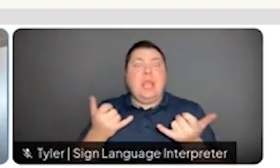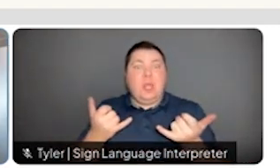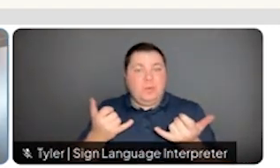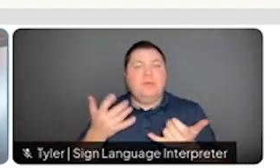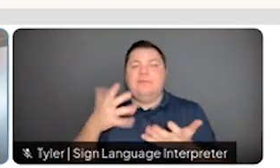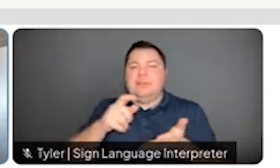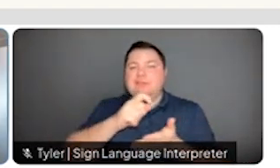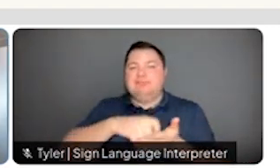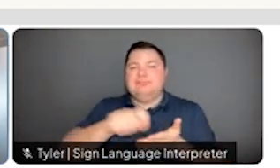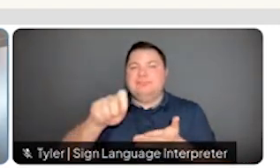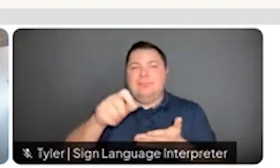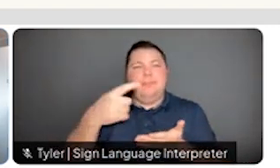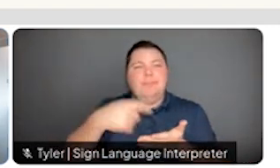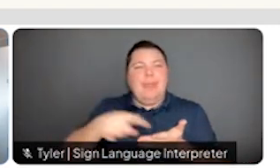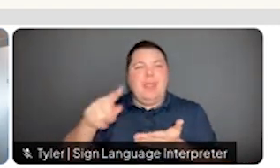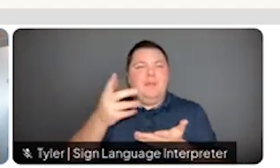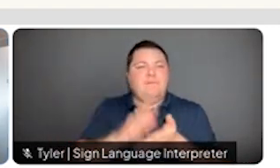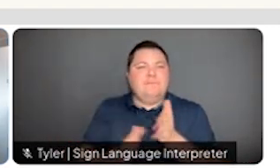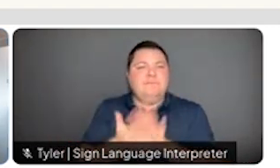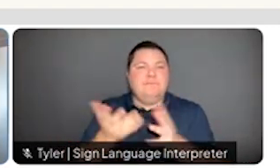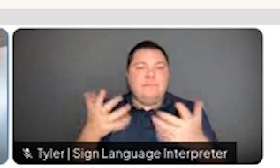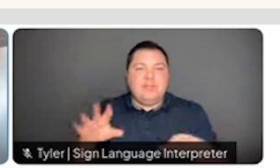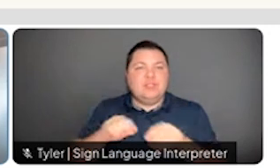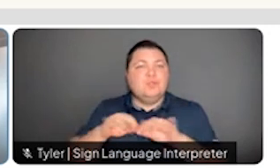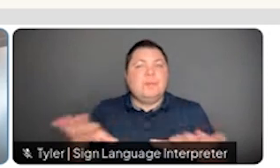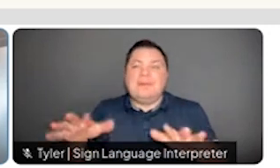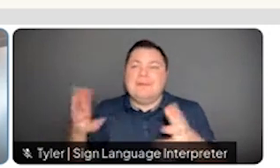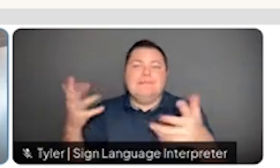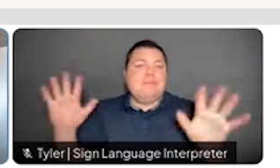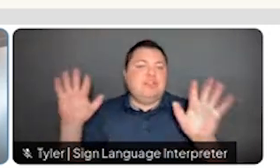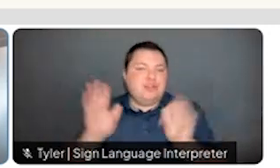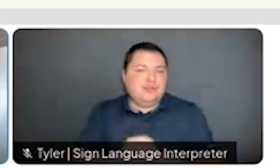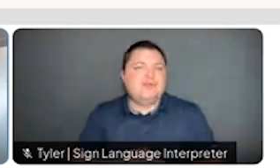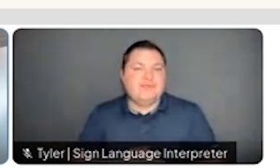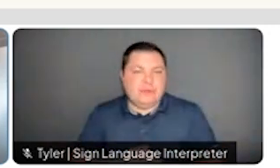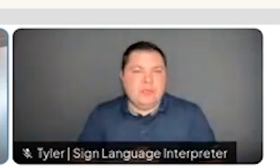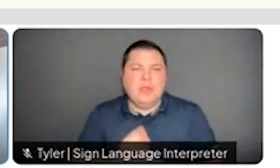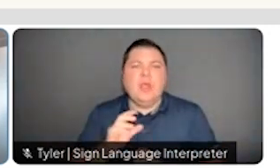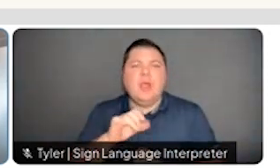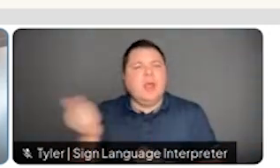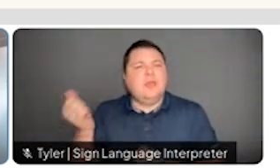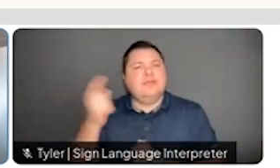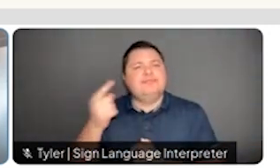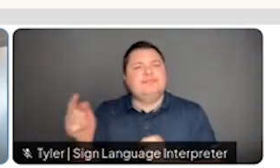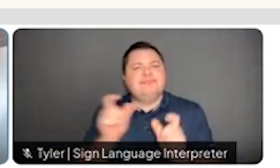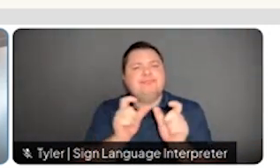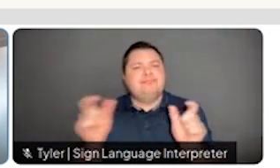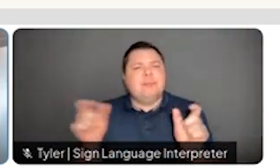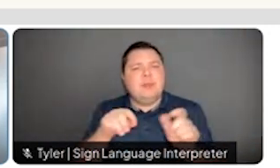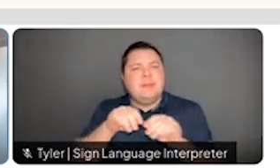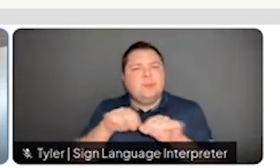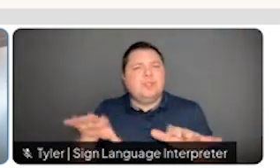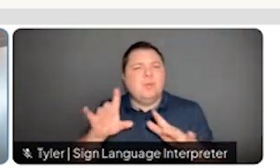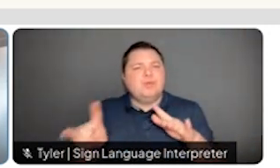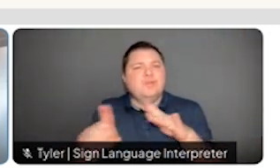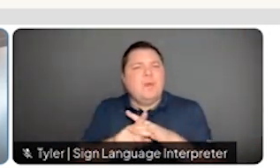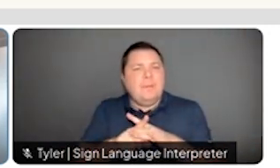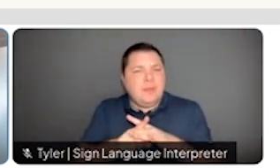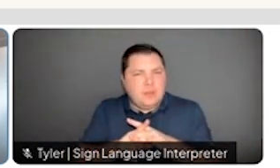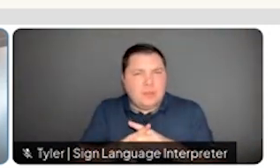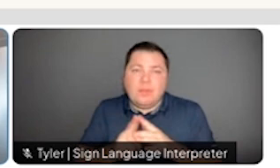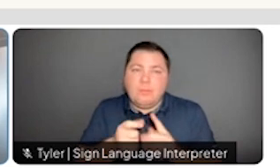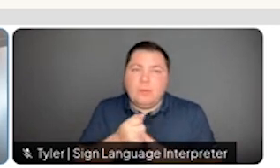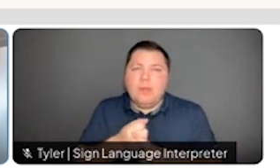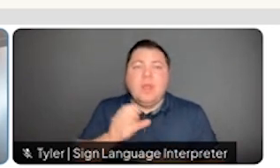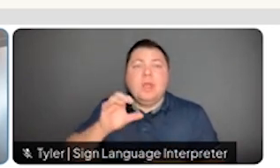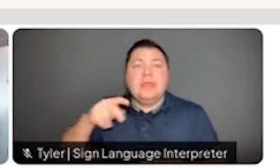and the distribution is fully complete. The other places that the distribution also shows up and has an impact is on your